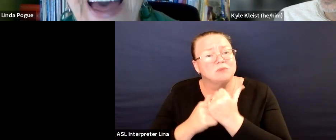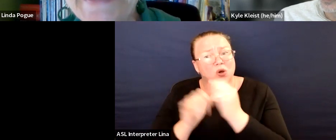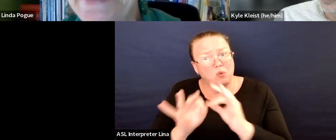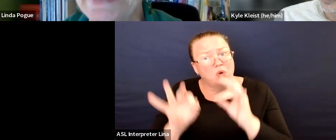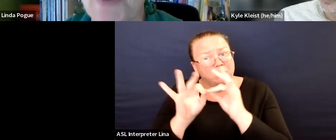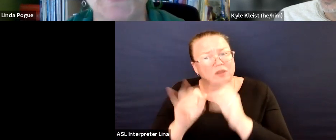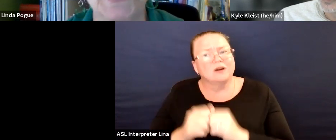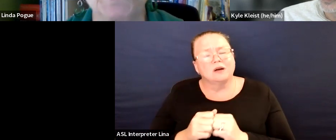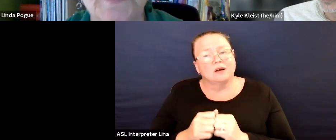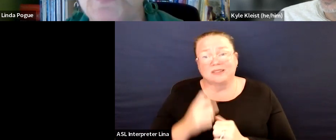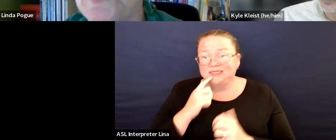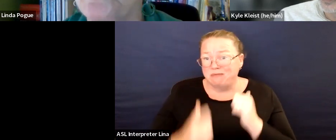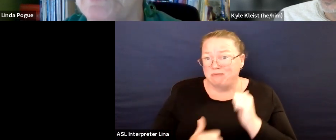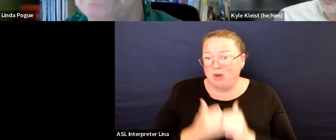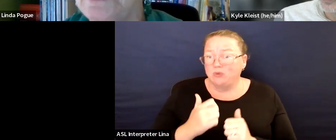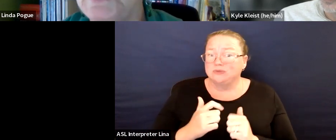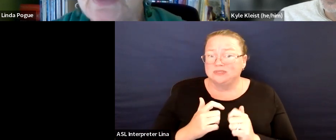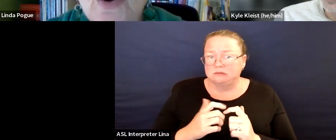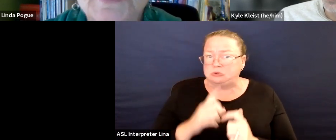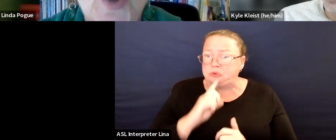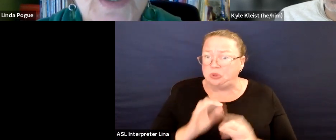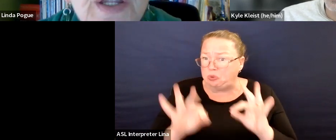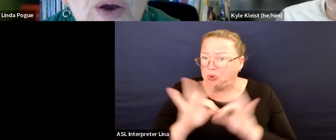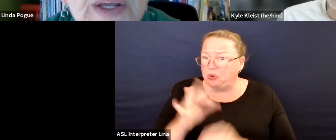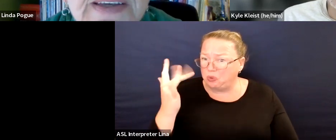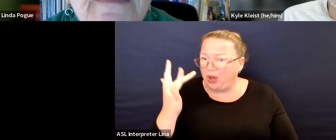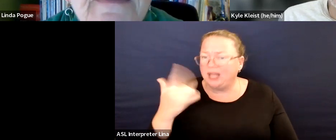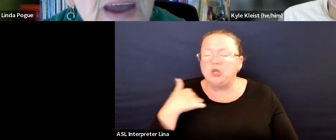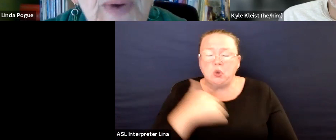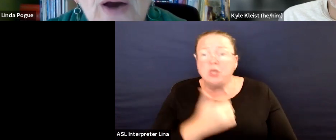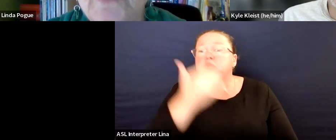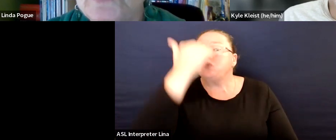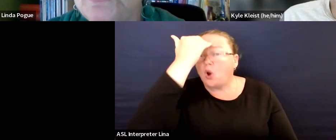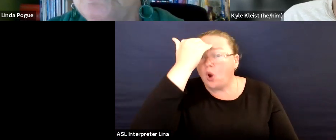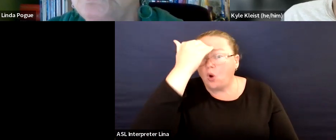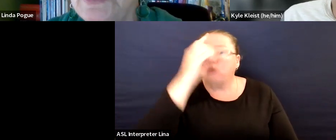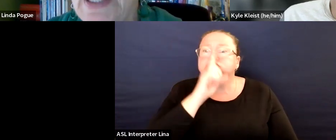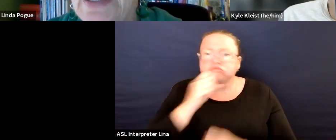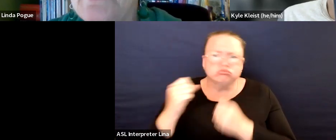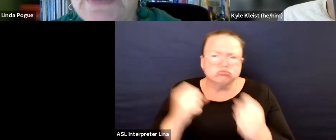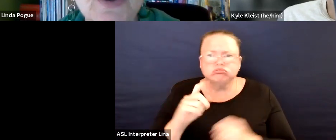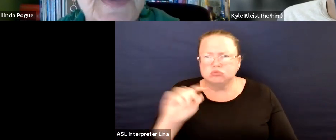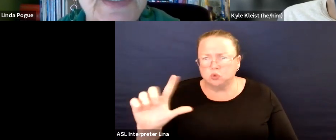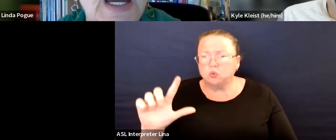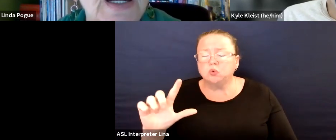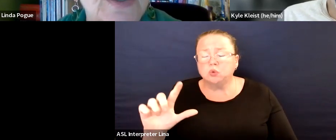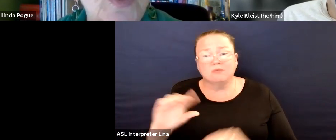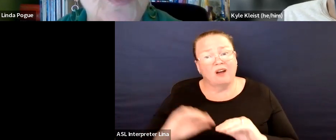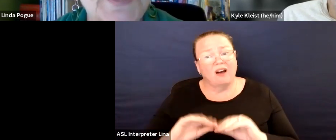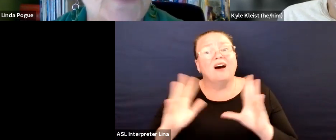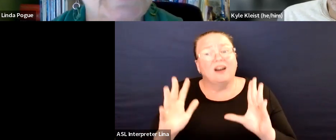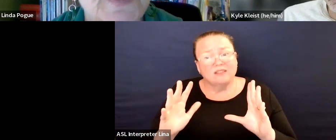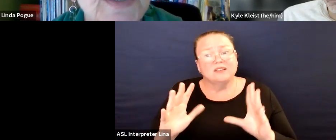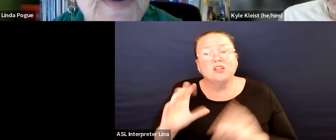worthwhile, I'd say it's most incredibly worthwhile because we know it's a very powerful tool. It's obviously a